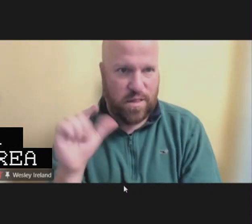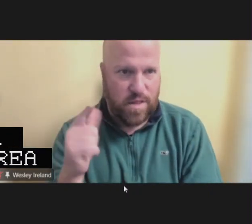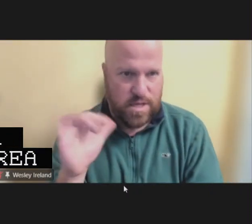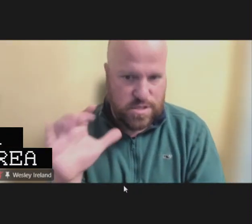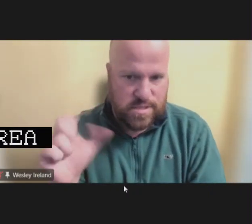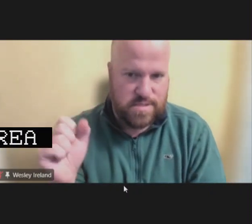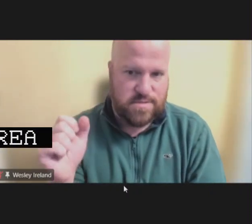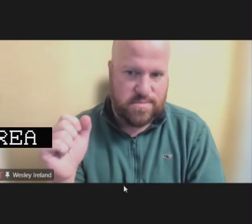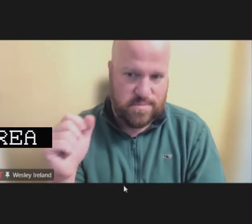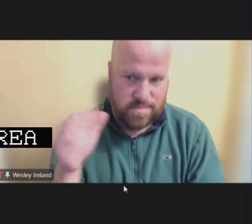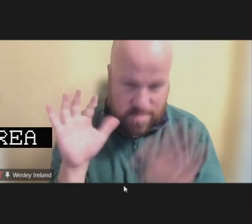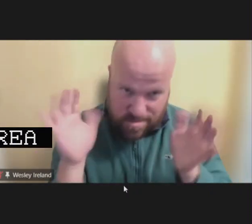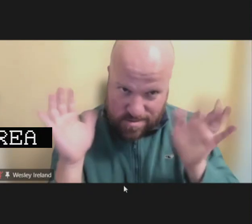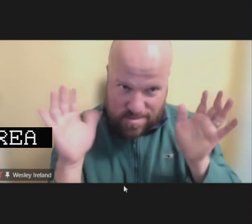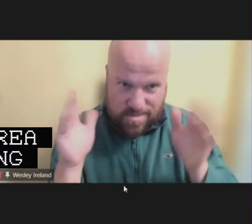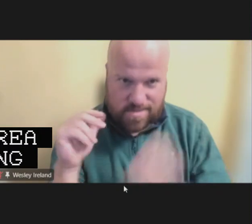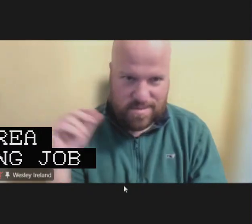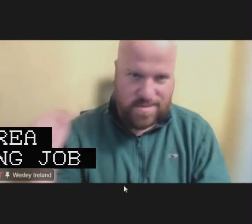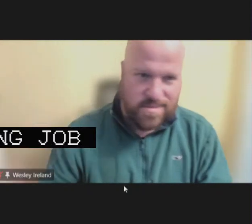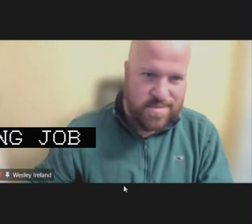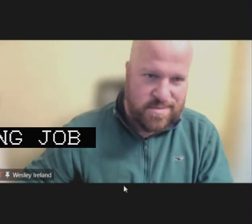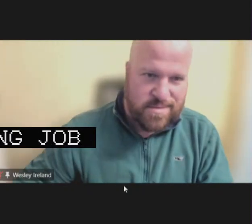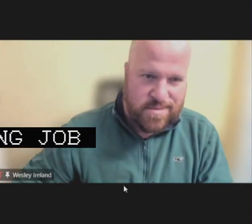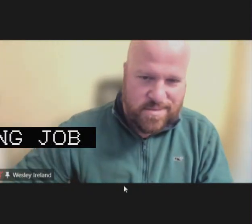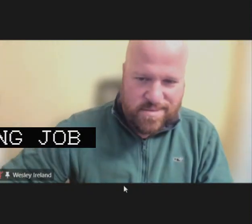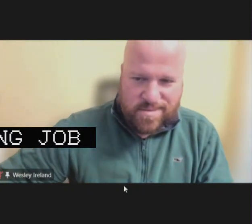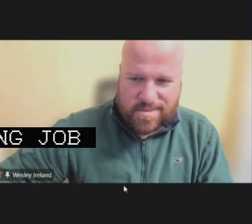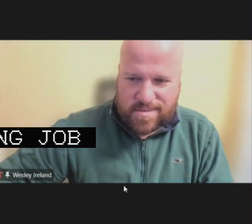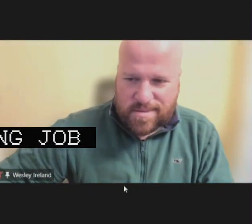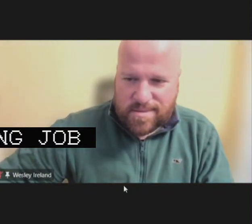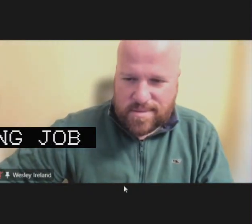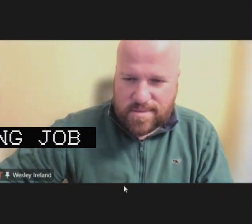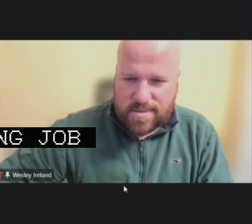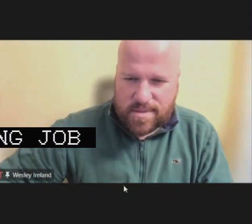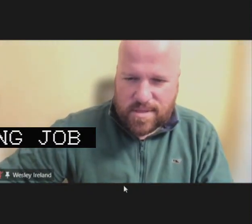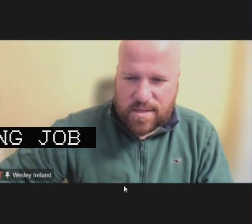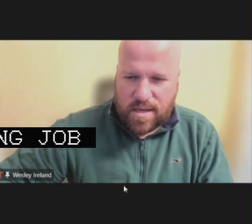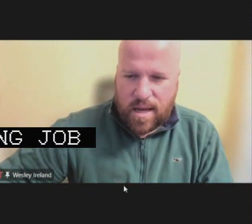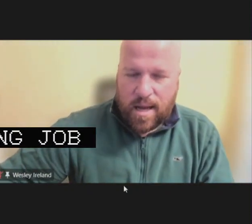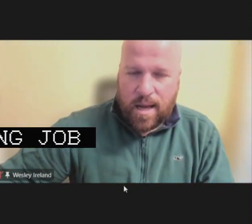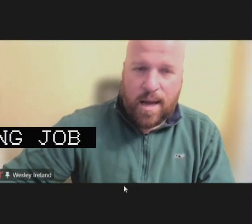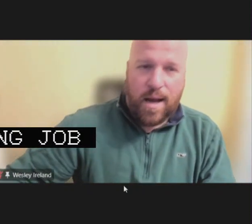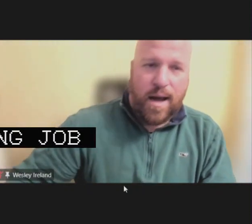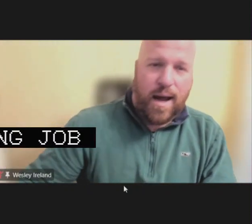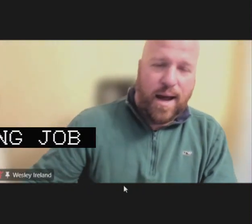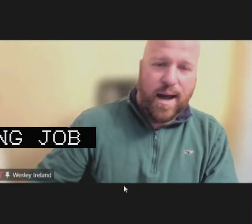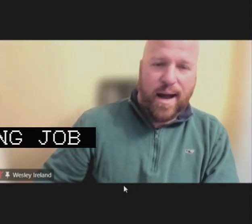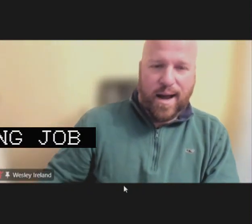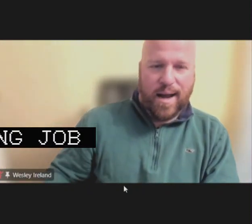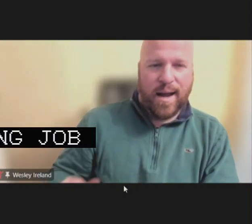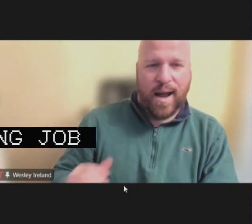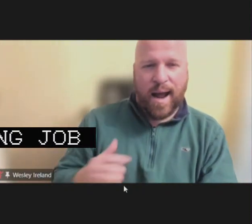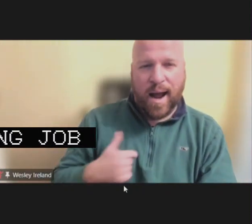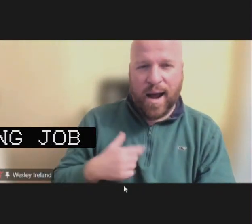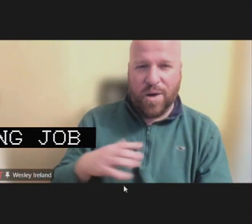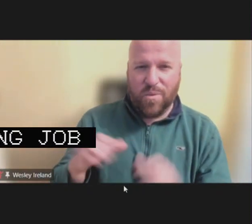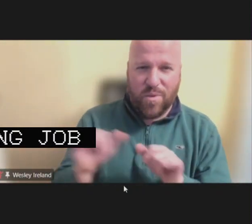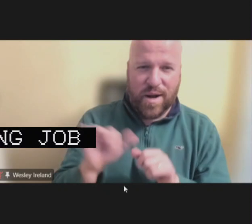planning logistics. Really, I'm glad. It's just been amazing.